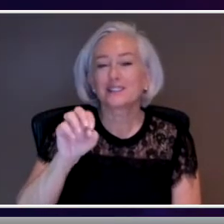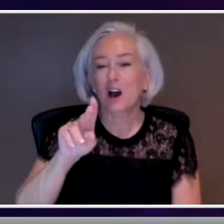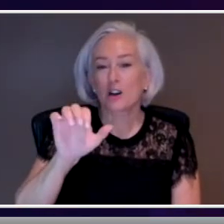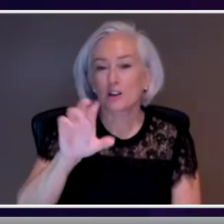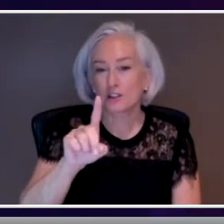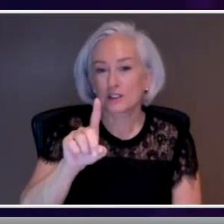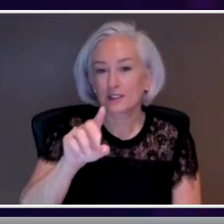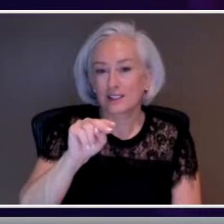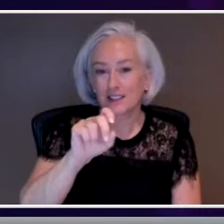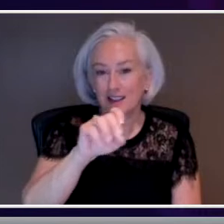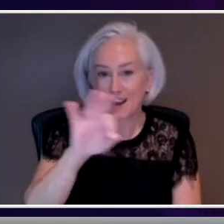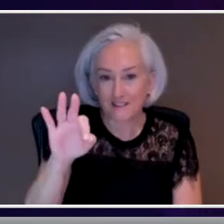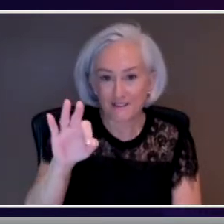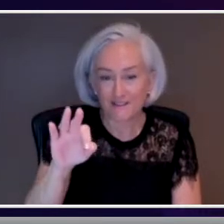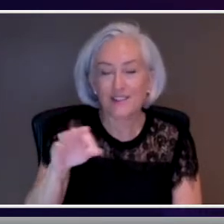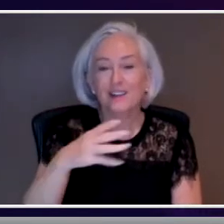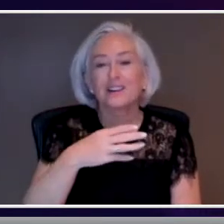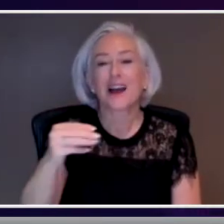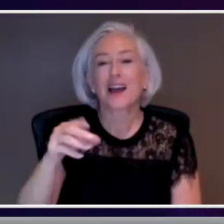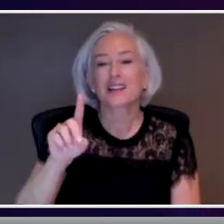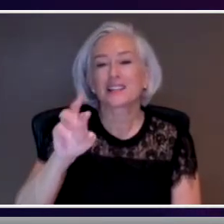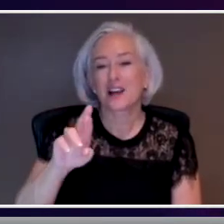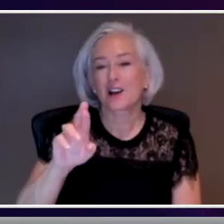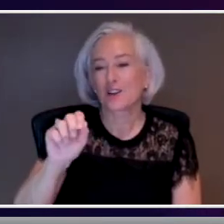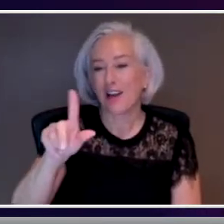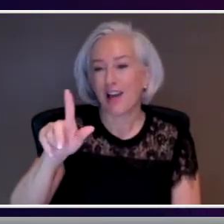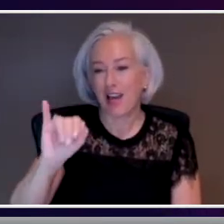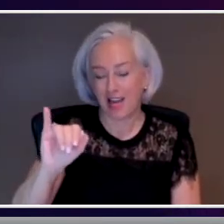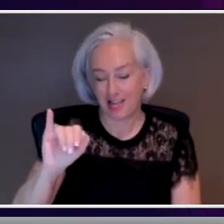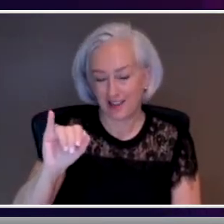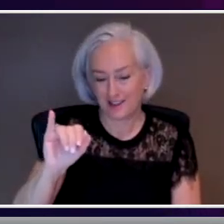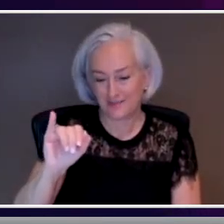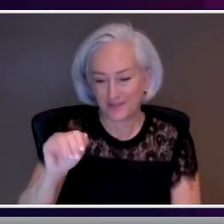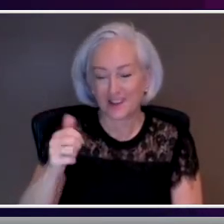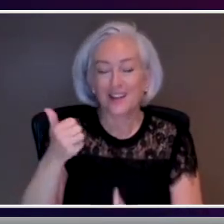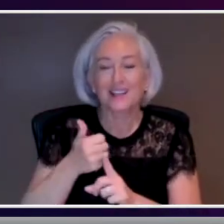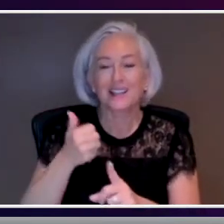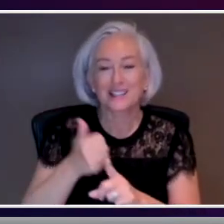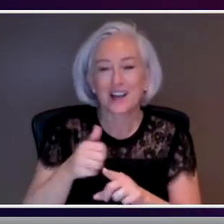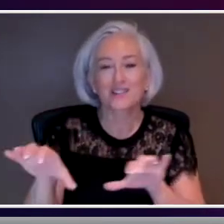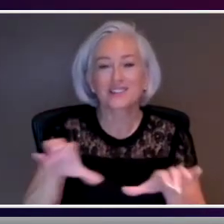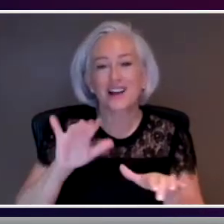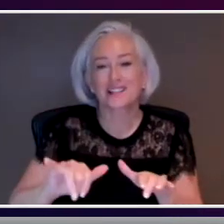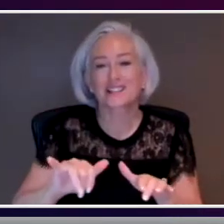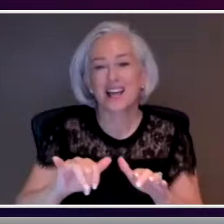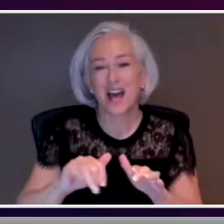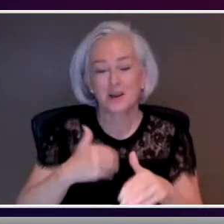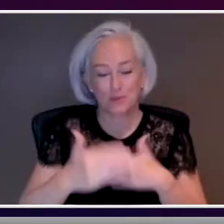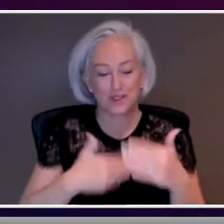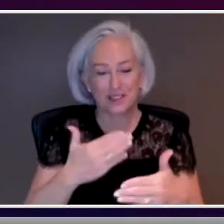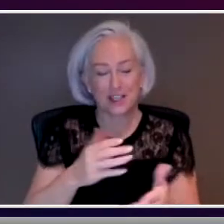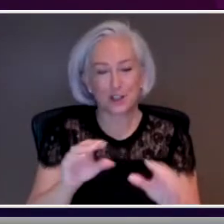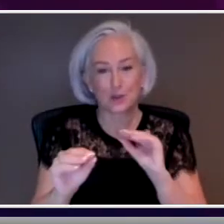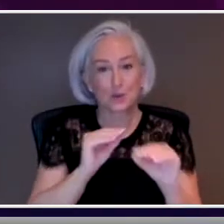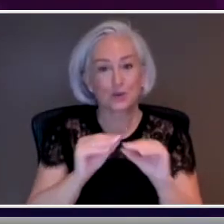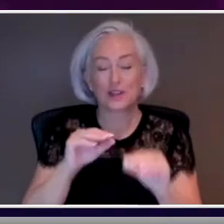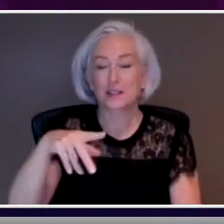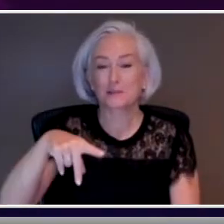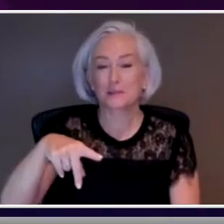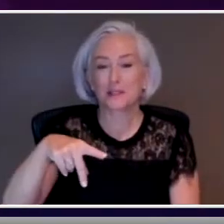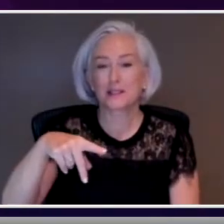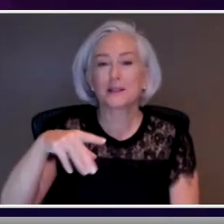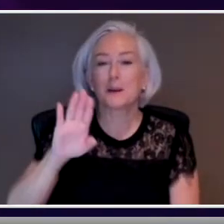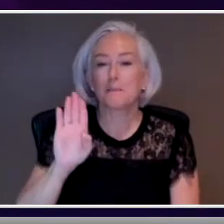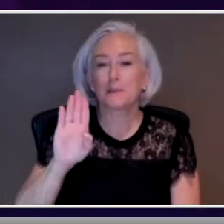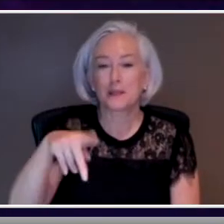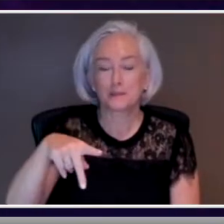is a vascular interventional radiologist who performs the procedure to fix BPH. Thank you all for being here. We really appreciate your